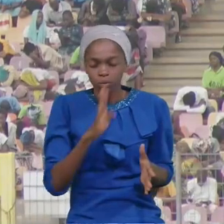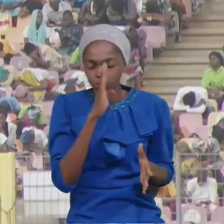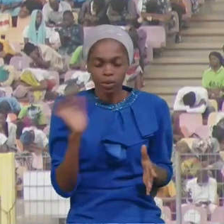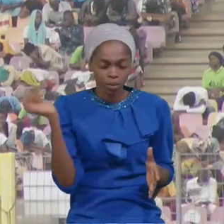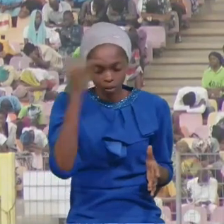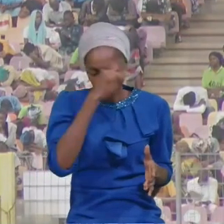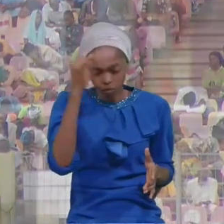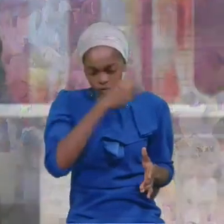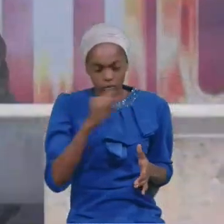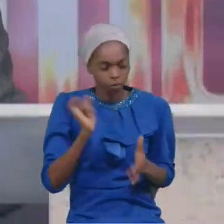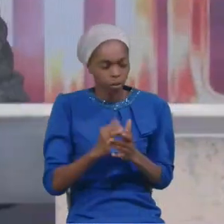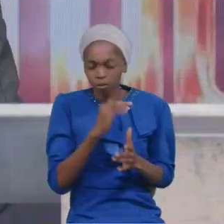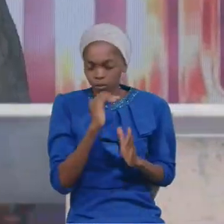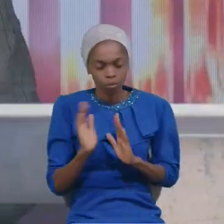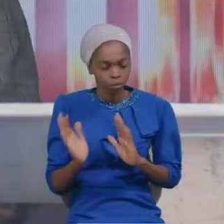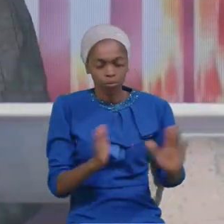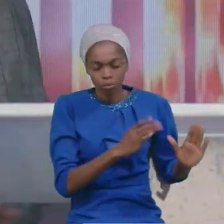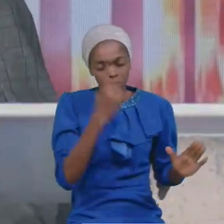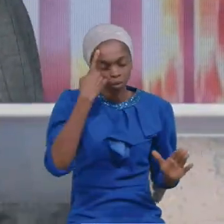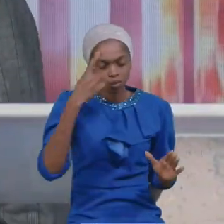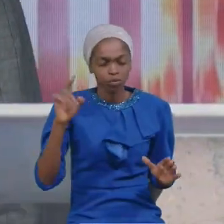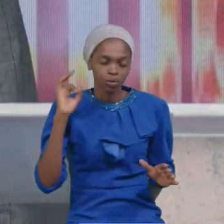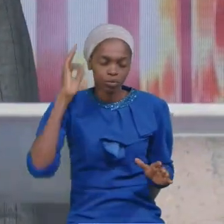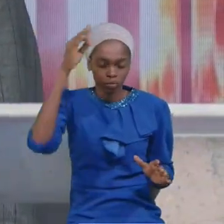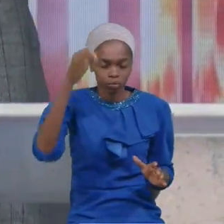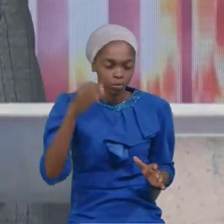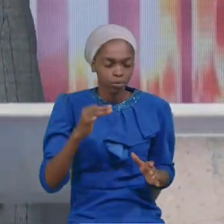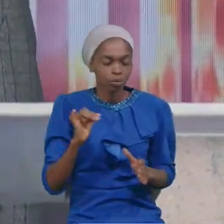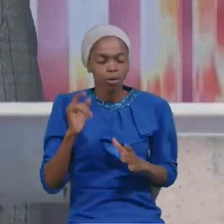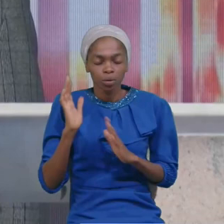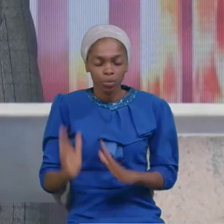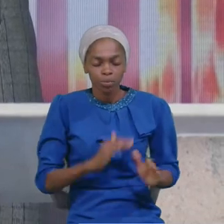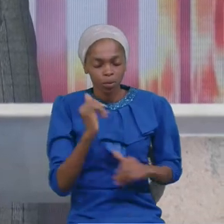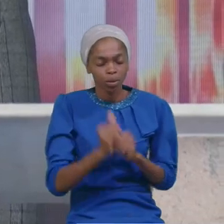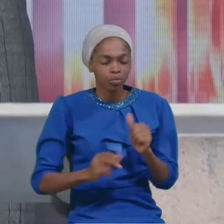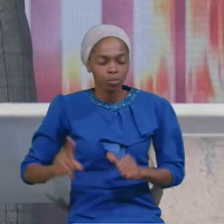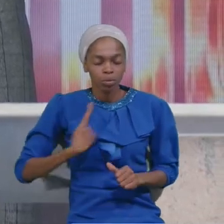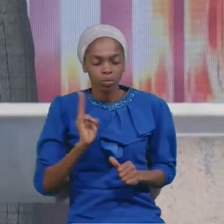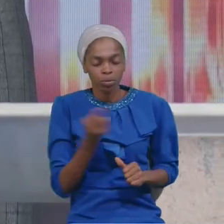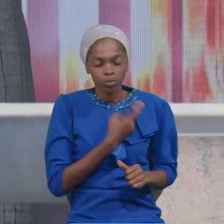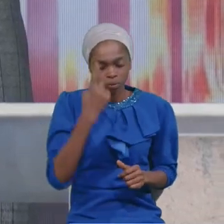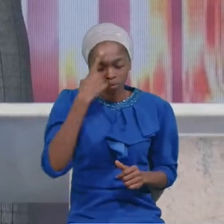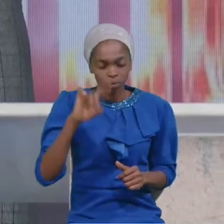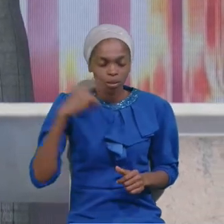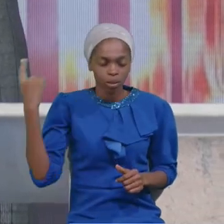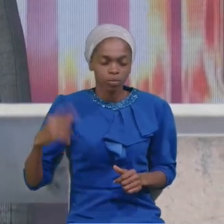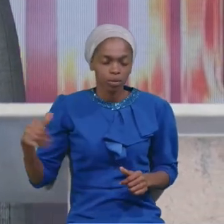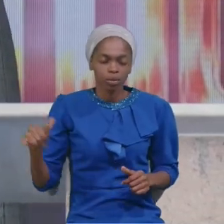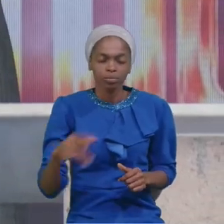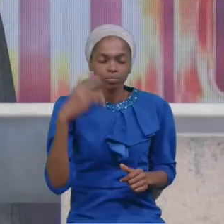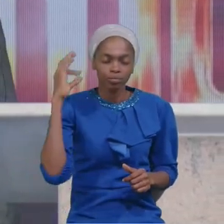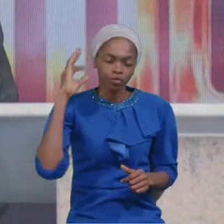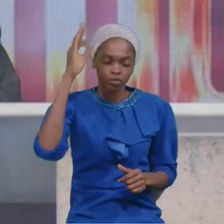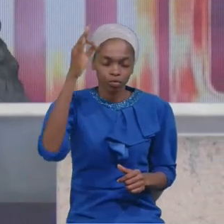for that eternal future. So that when we live here, we'll be with you in heaven in glory forever